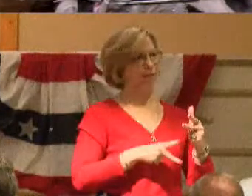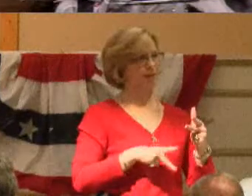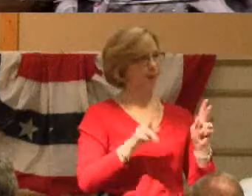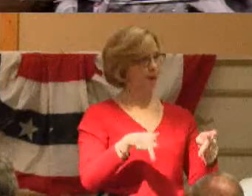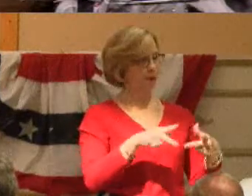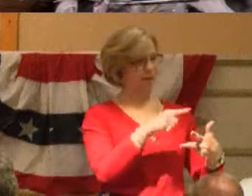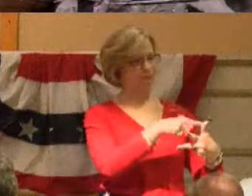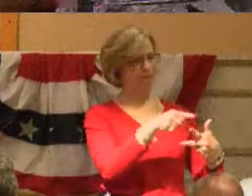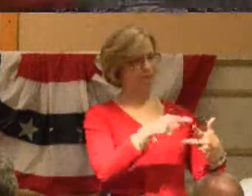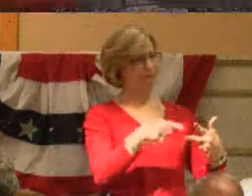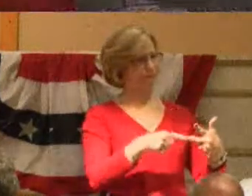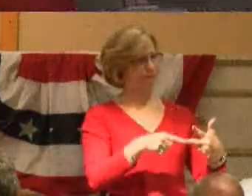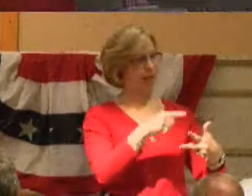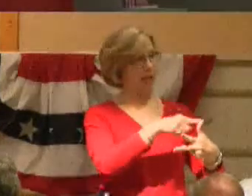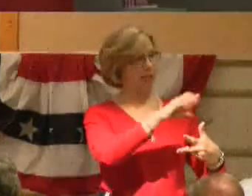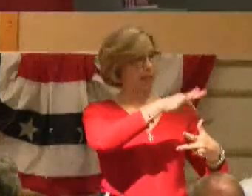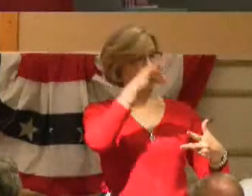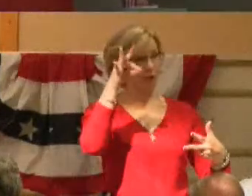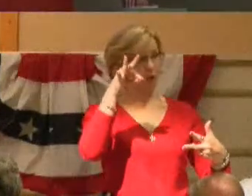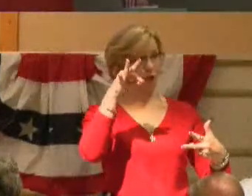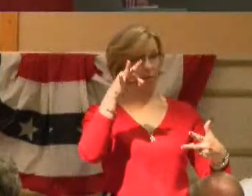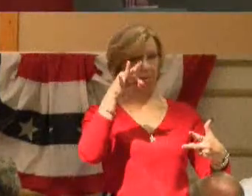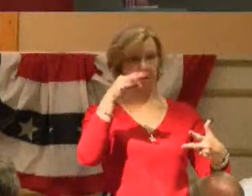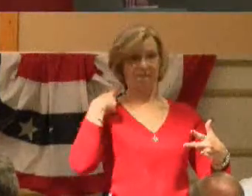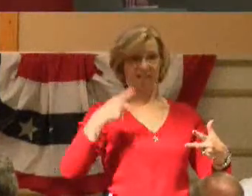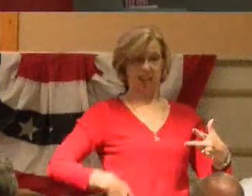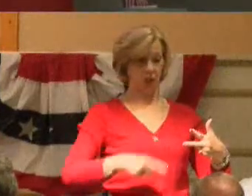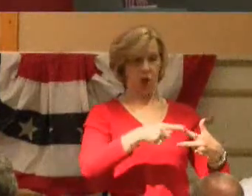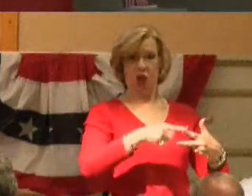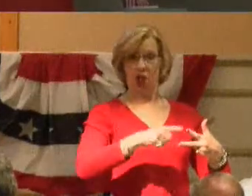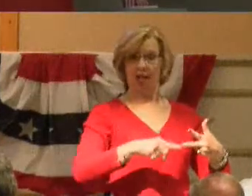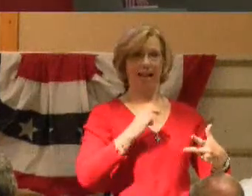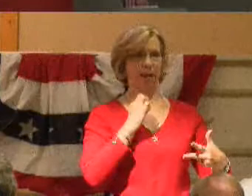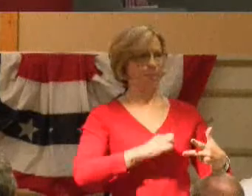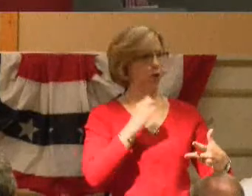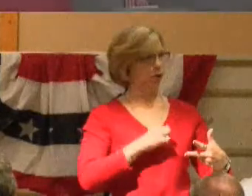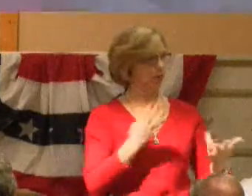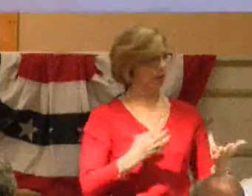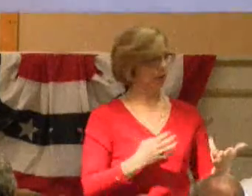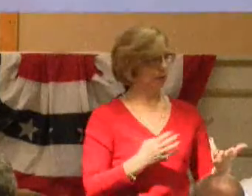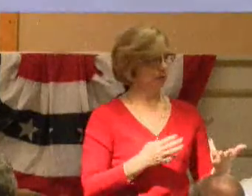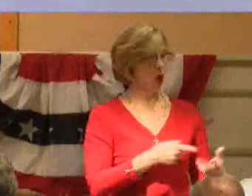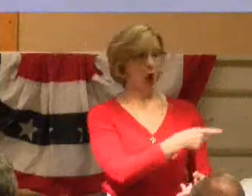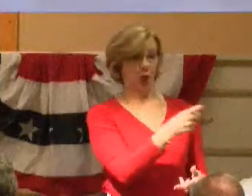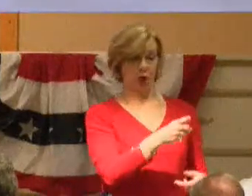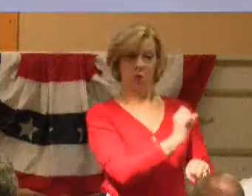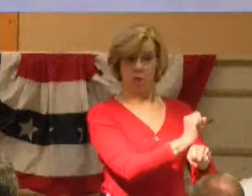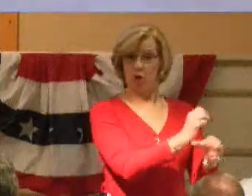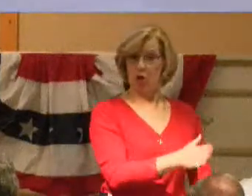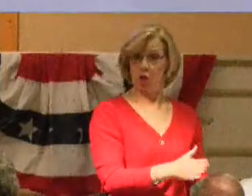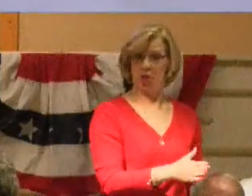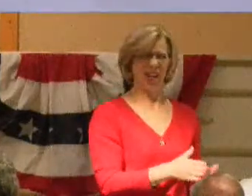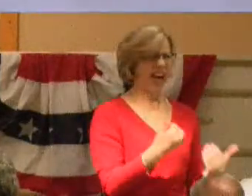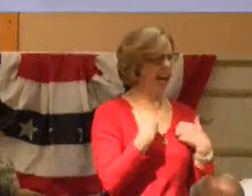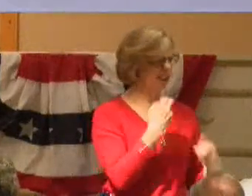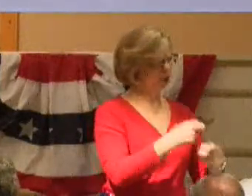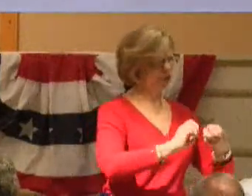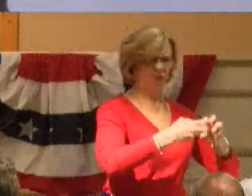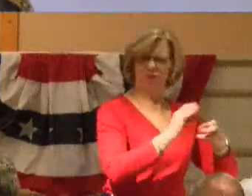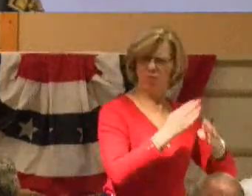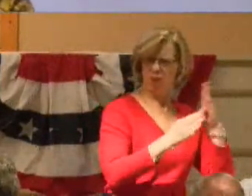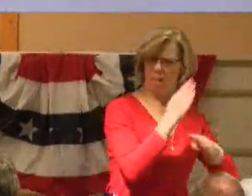at work, let me tell you this. If you're having a problem in the performance of your employee, you need to know that is